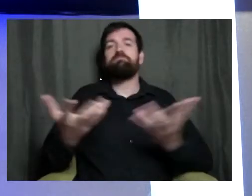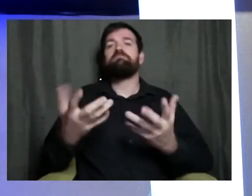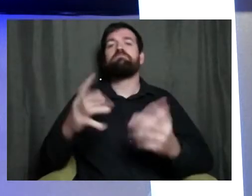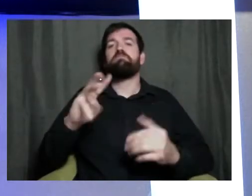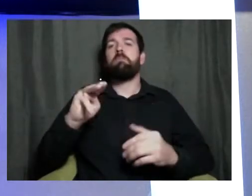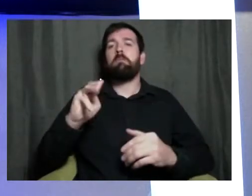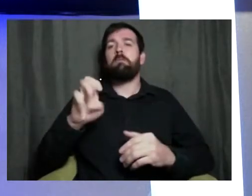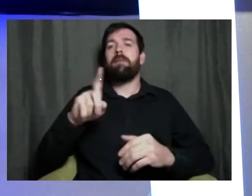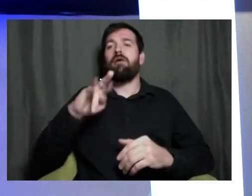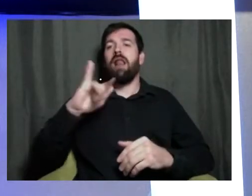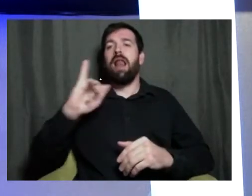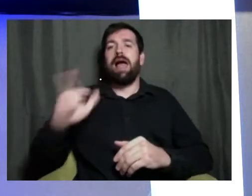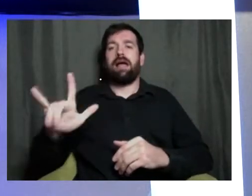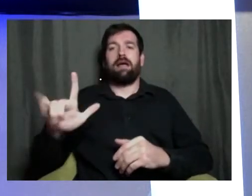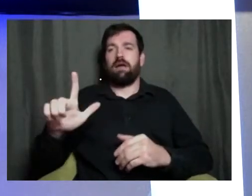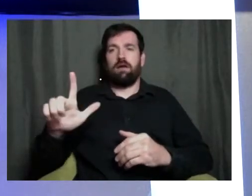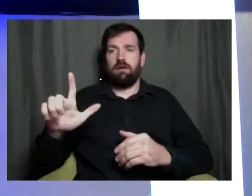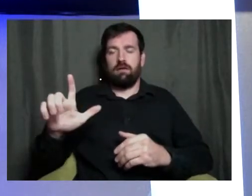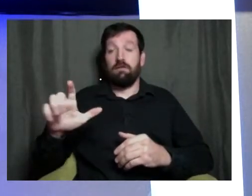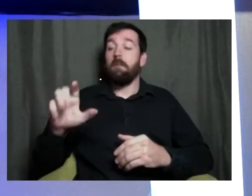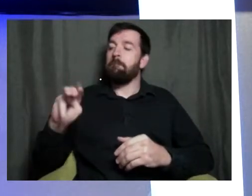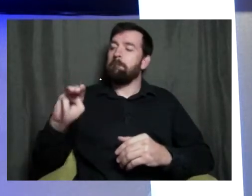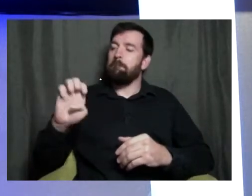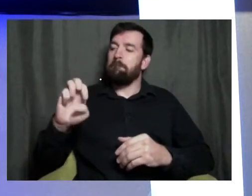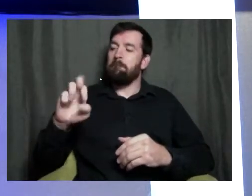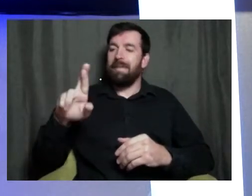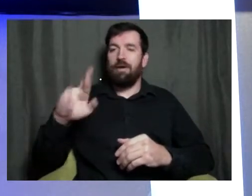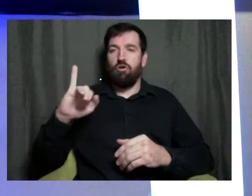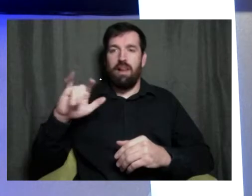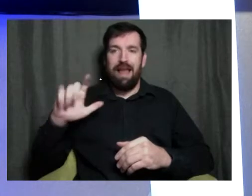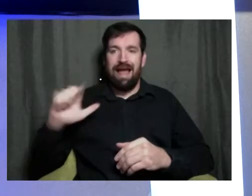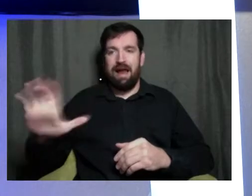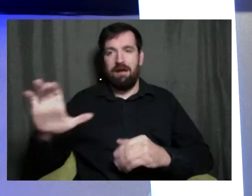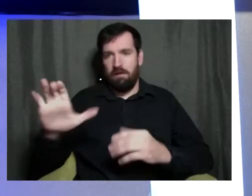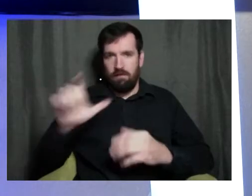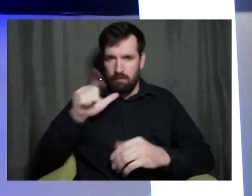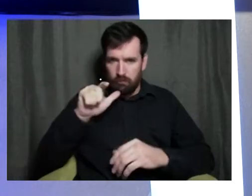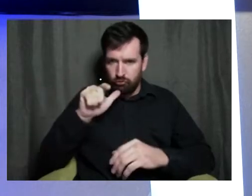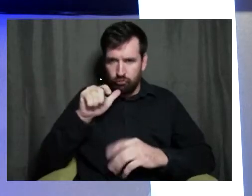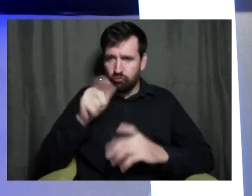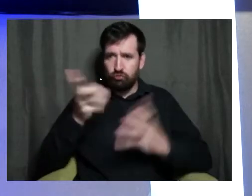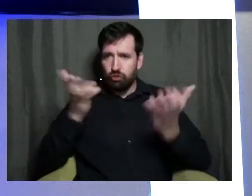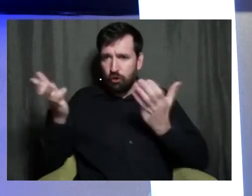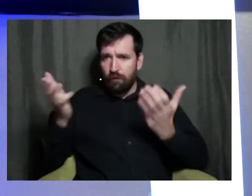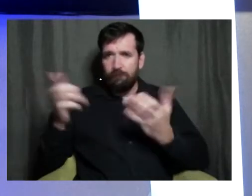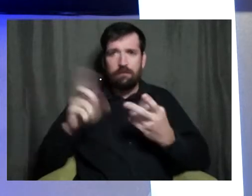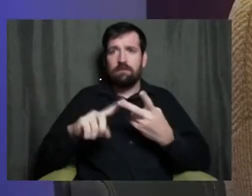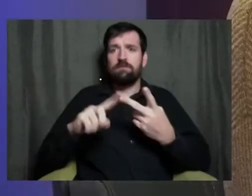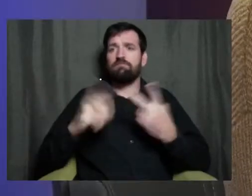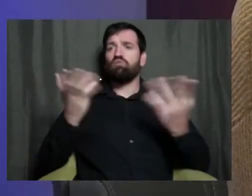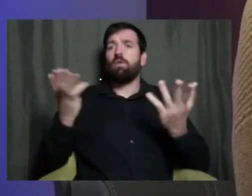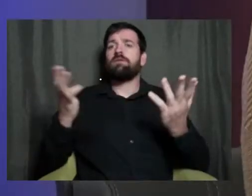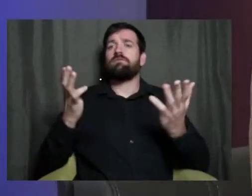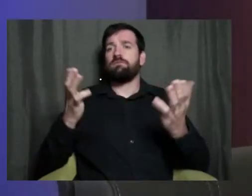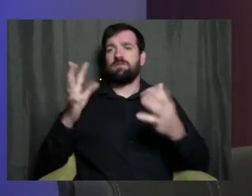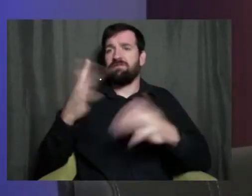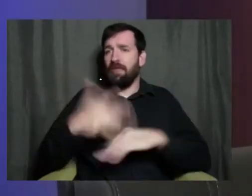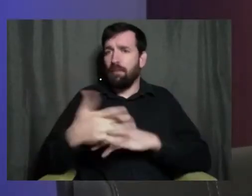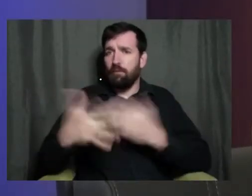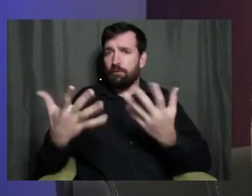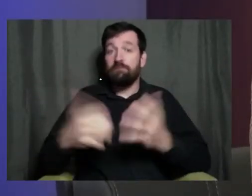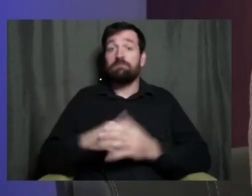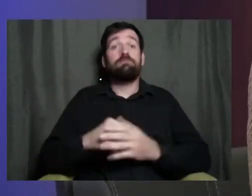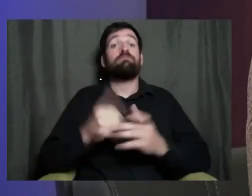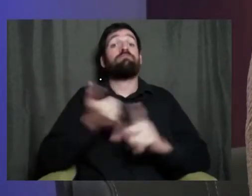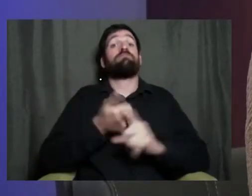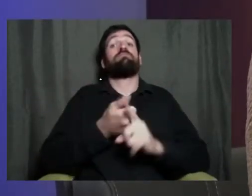is, what kind of services they provide to our community, who you serve, so that people know that it is available for them and their families. Yeah. So Marillac is a campus